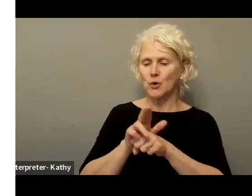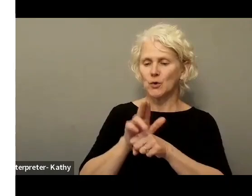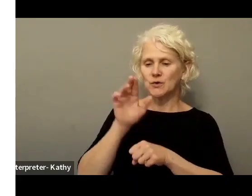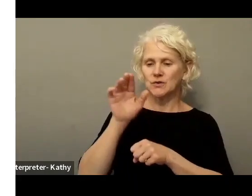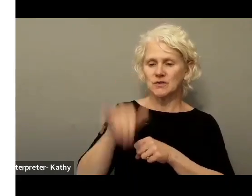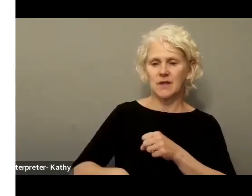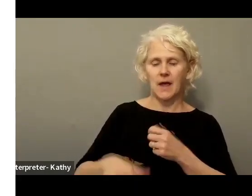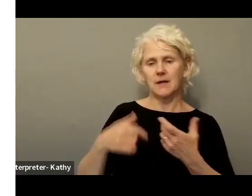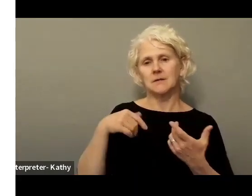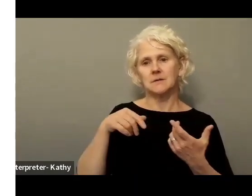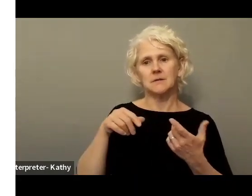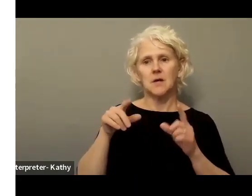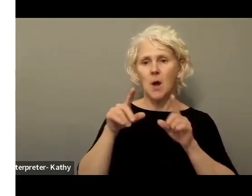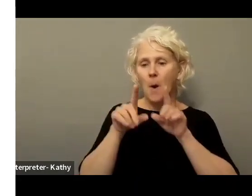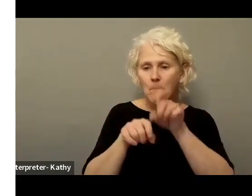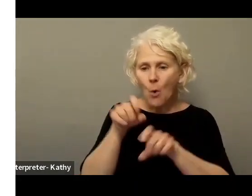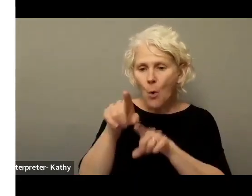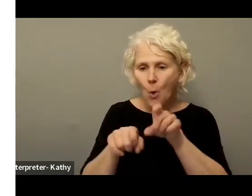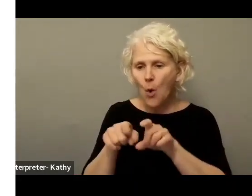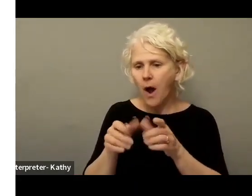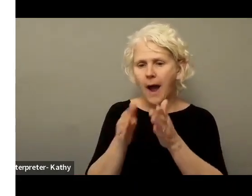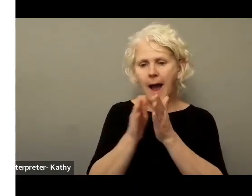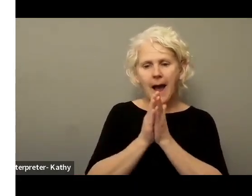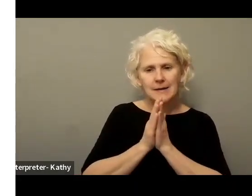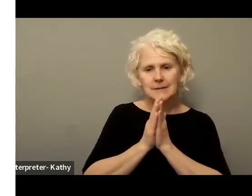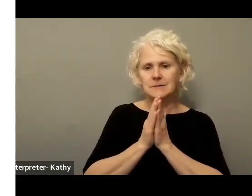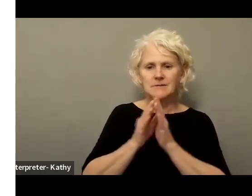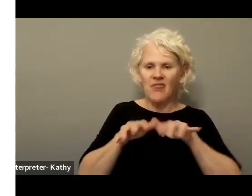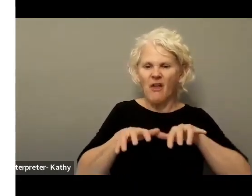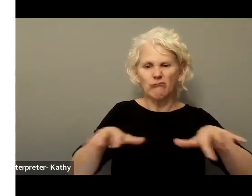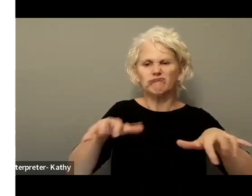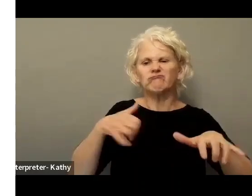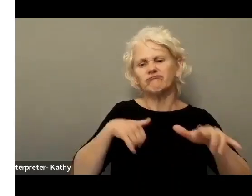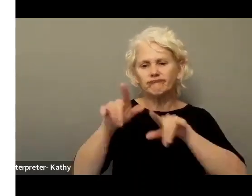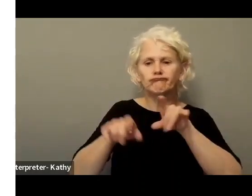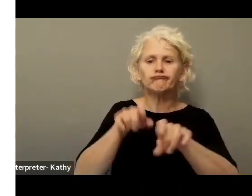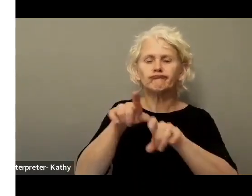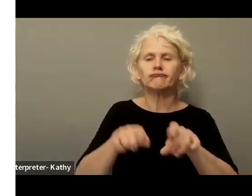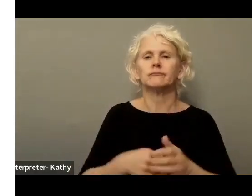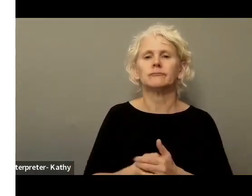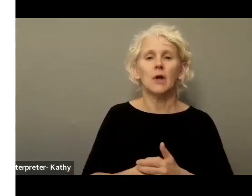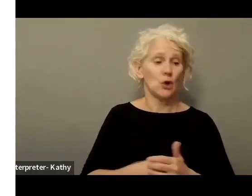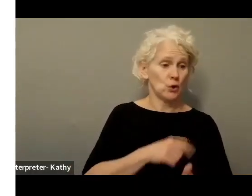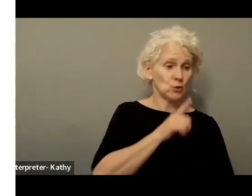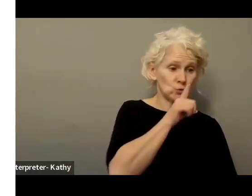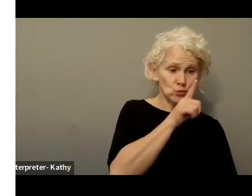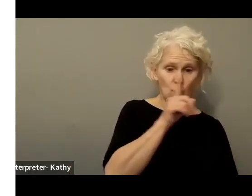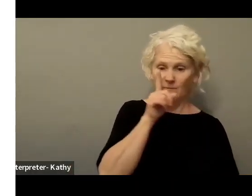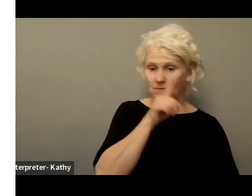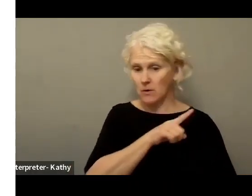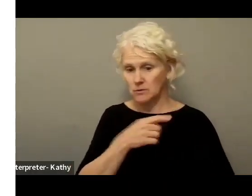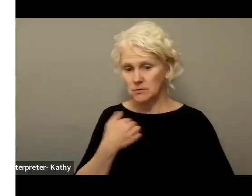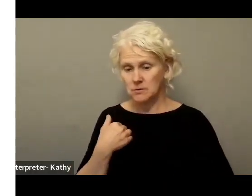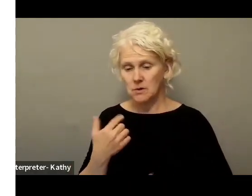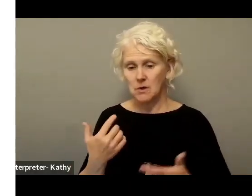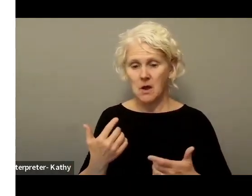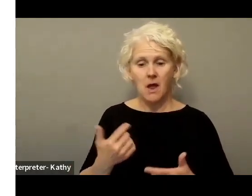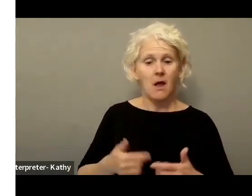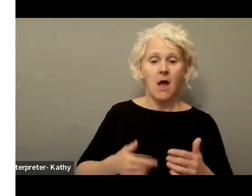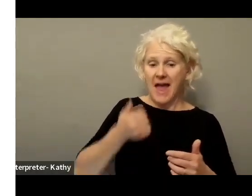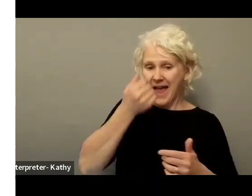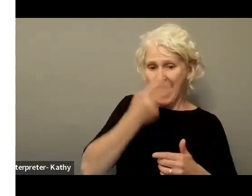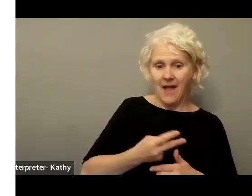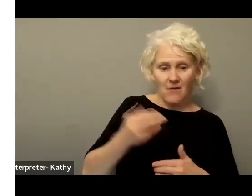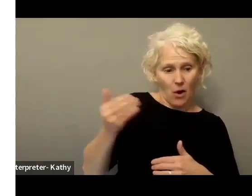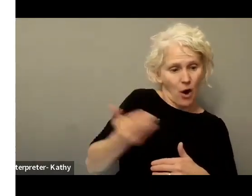poll everywhere thing here and did ask a few questions of the audience. And one was true or false, at least half of our hires were employed at